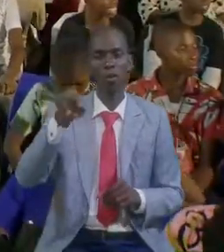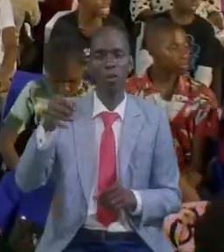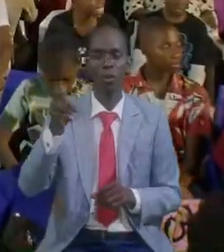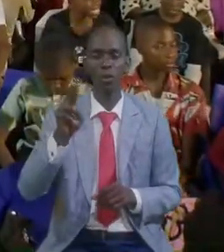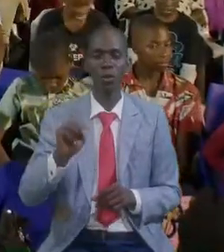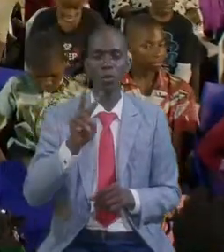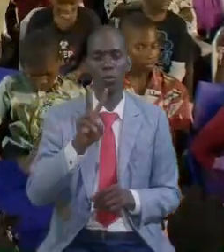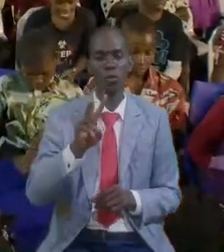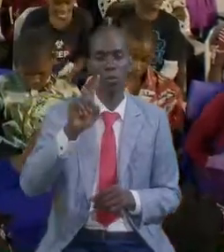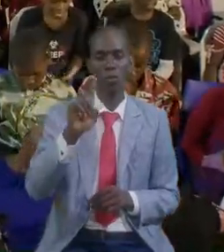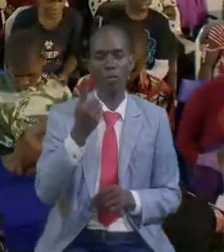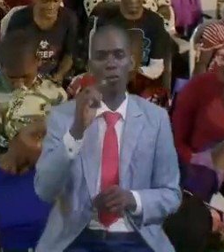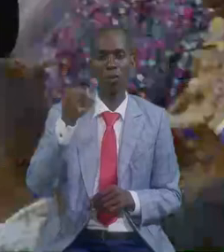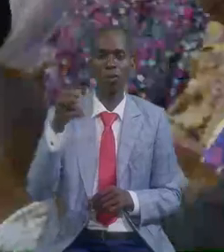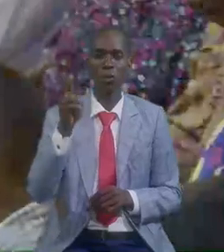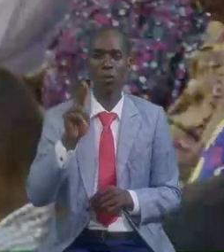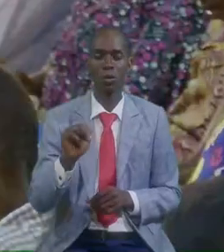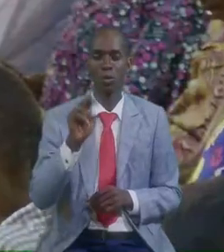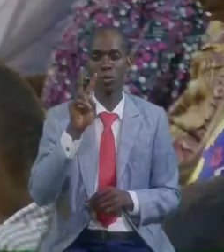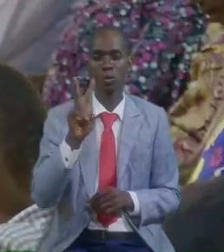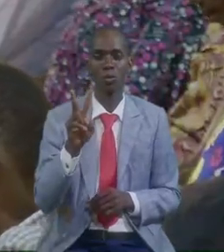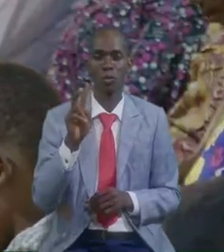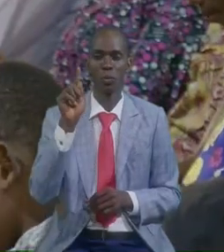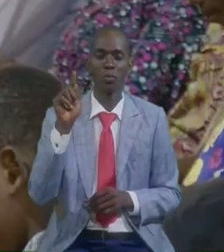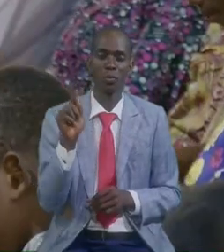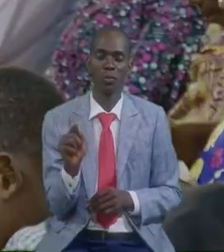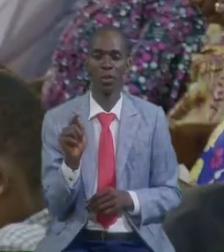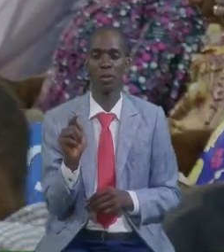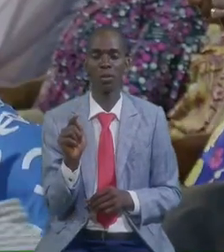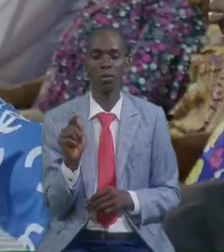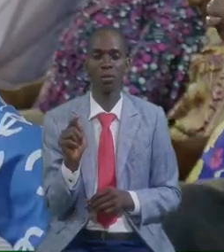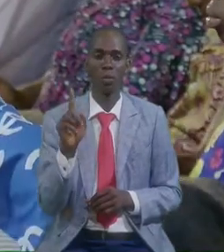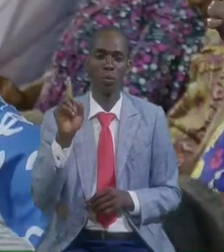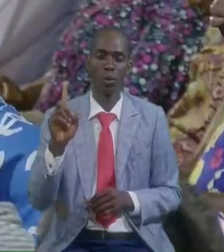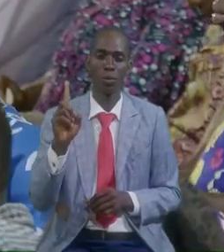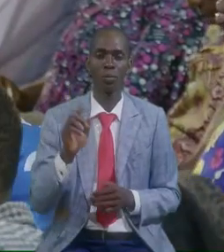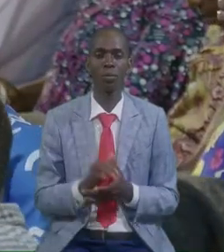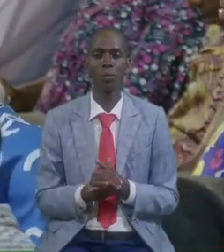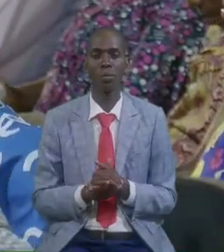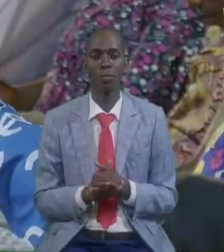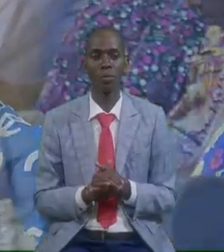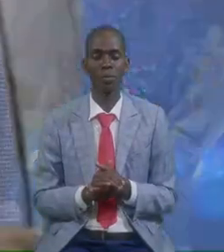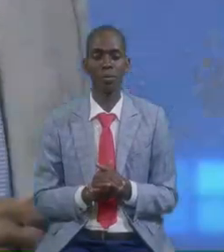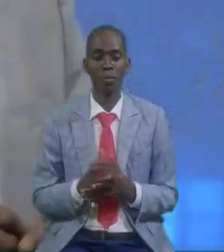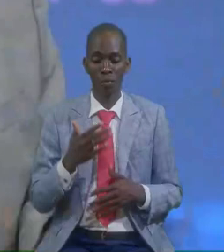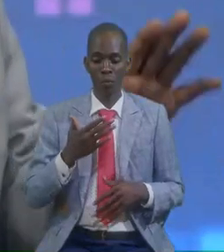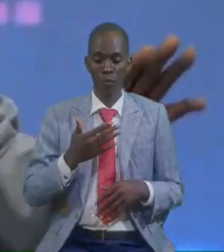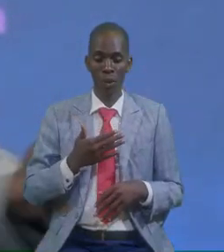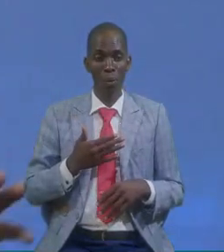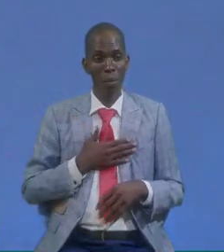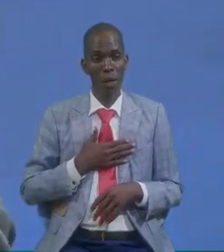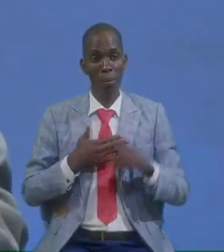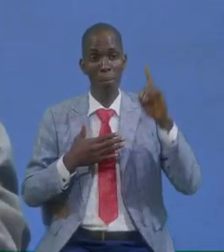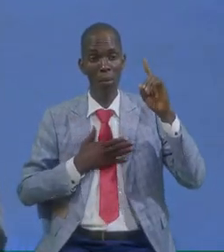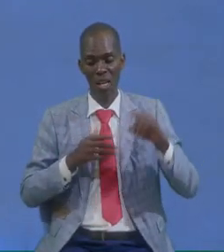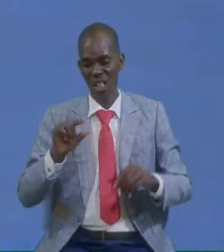2. 1 John chapter 2, reading from verse 1. It says, my little children, now